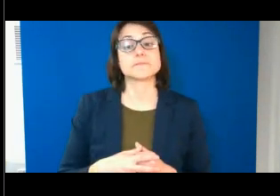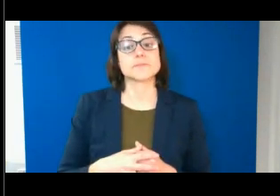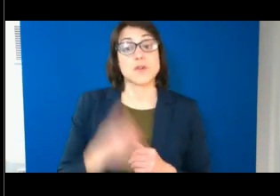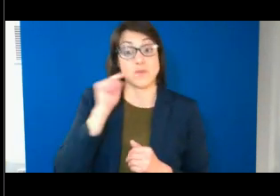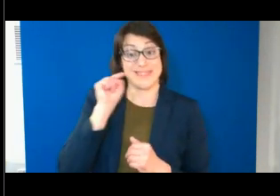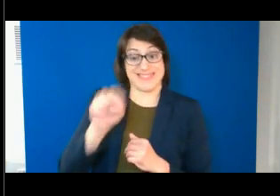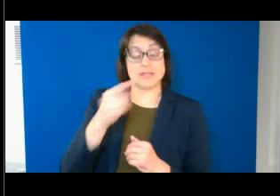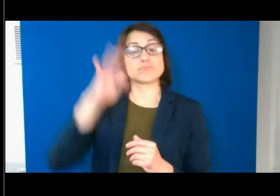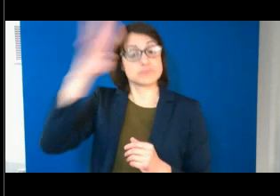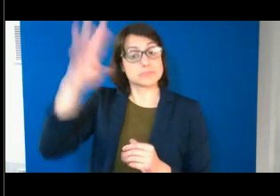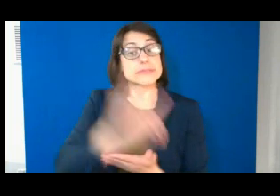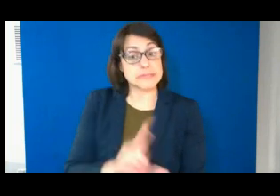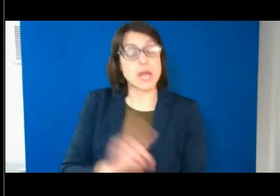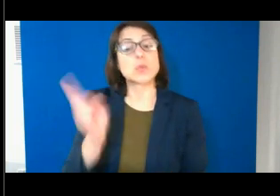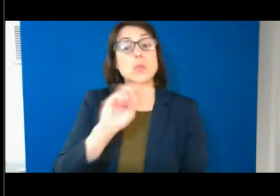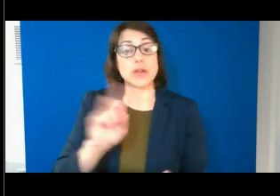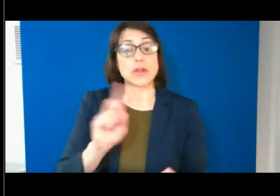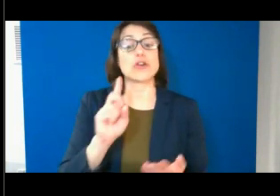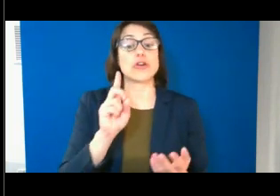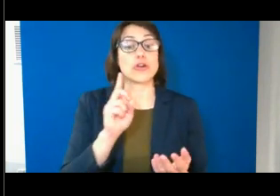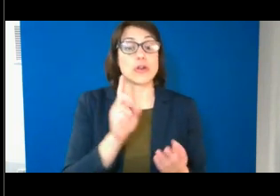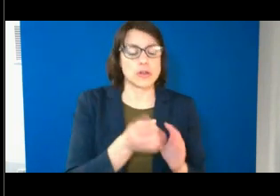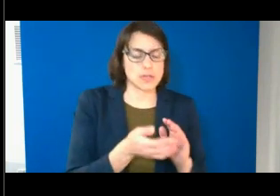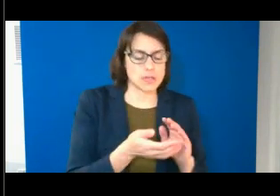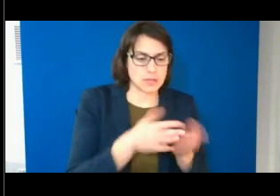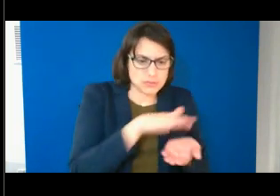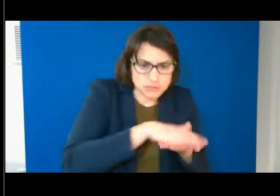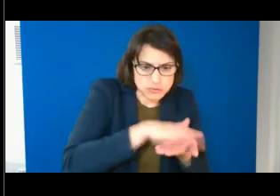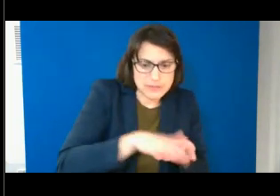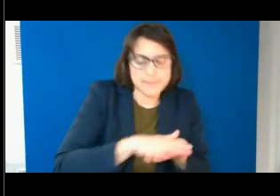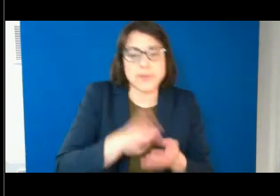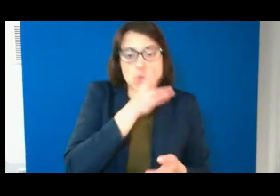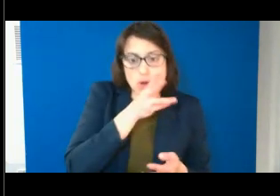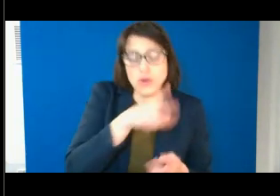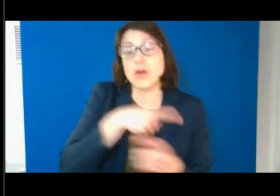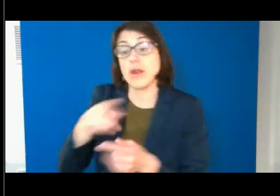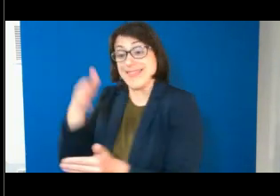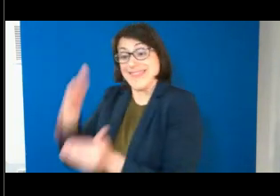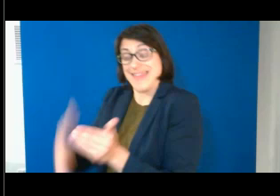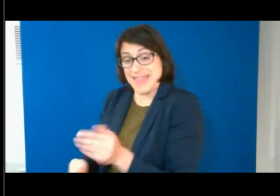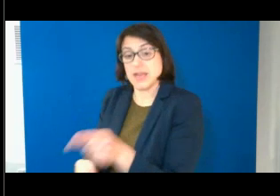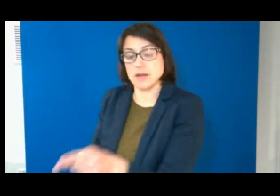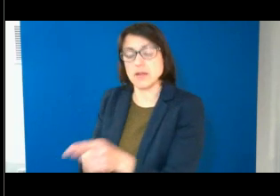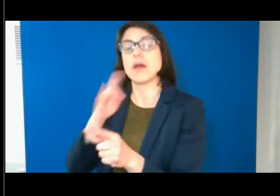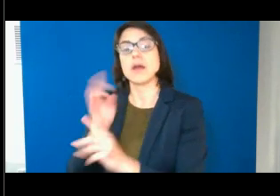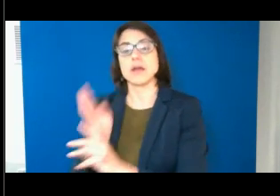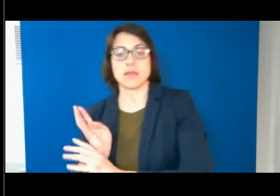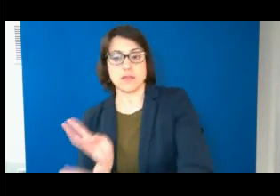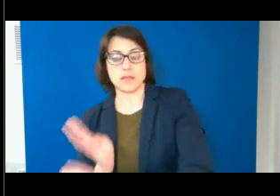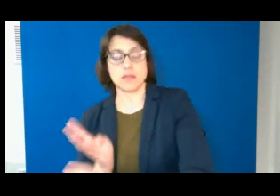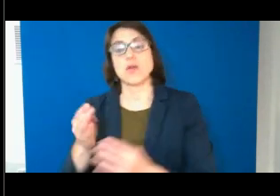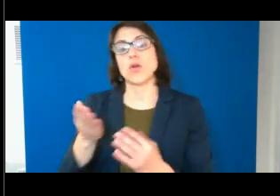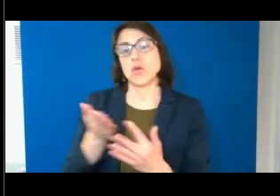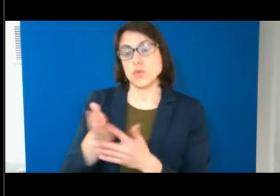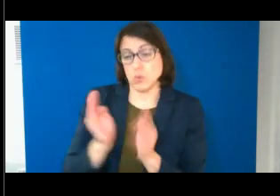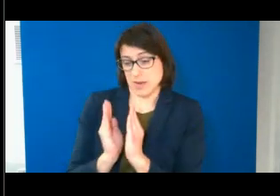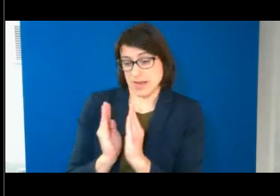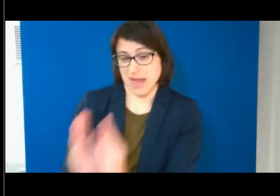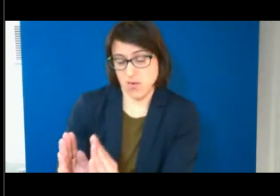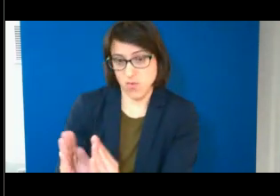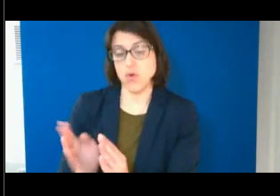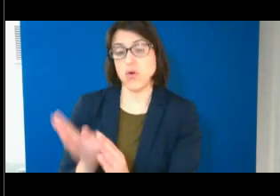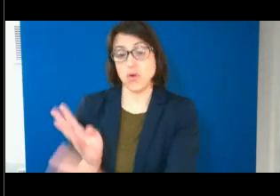design where at the very end of treatment, all of their water flows out of their facility through this narrow channel. And we wanted to get around 720 of our filters deployed